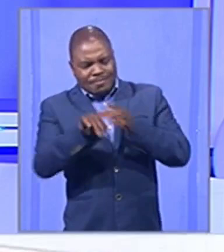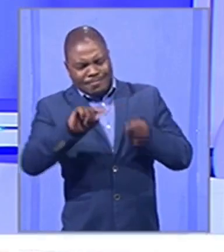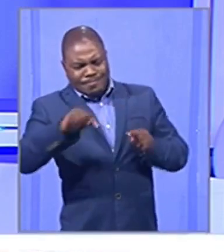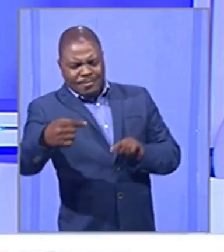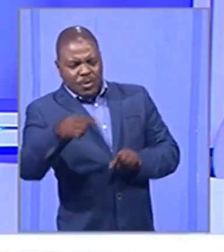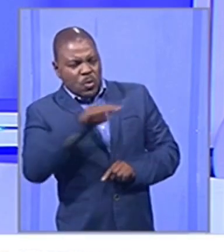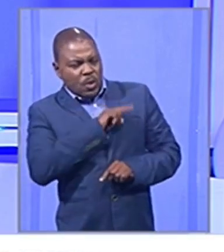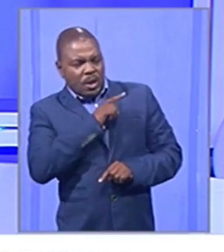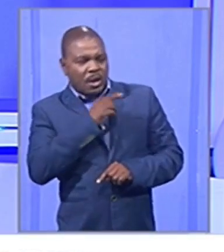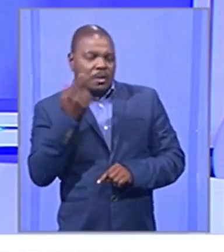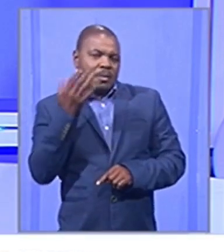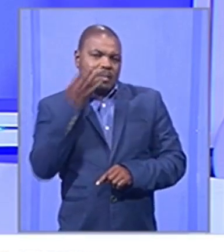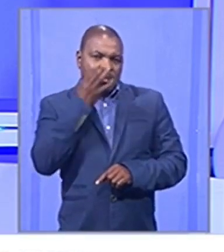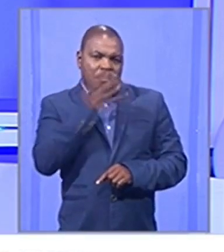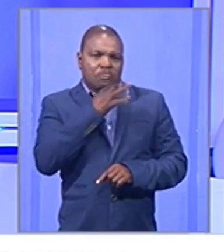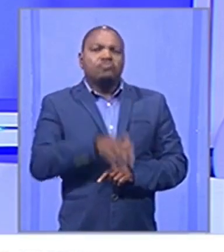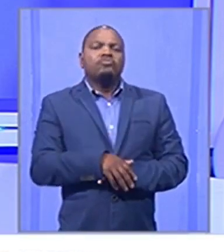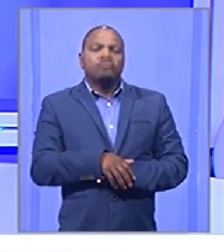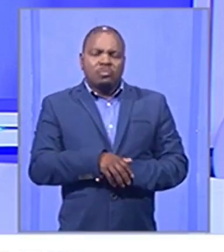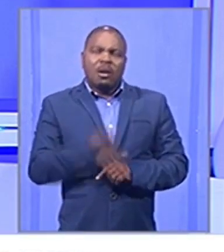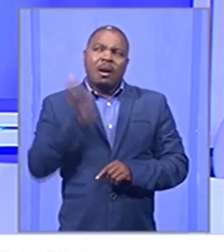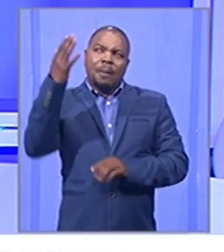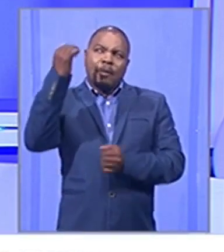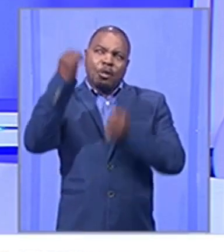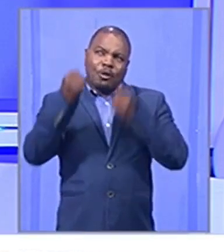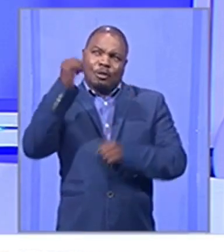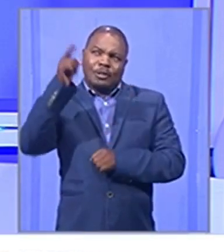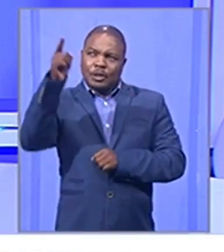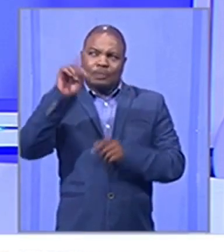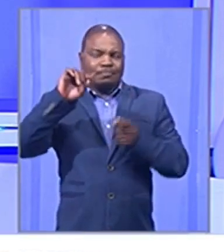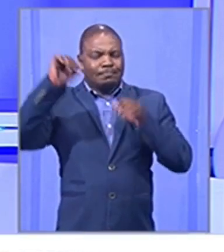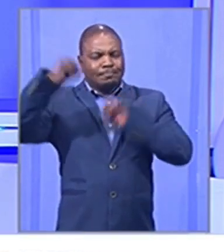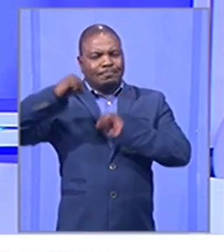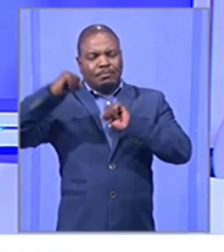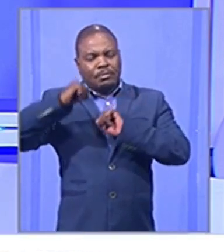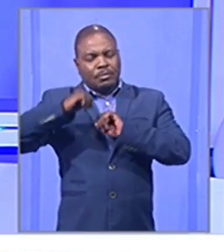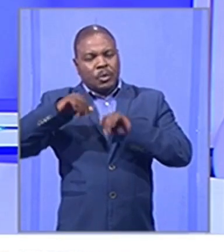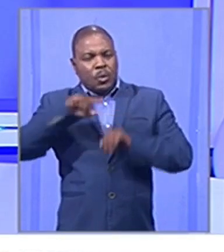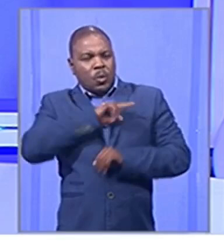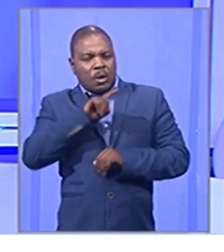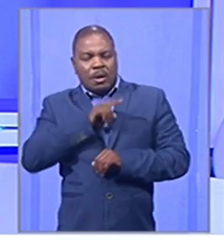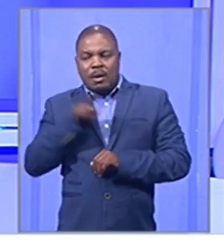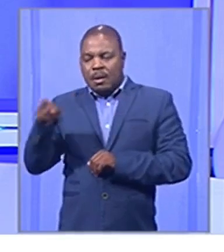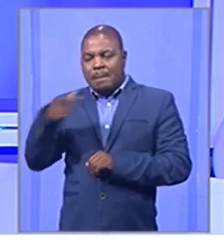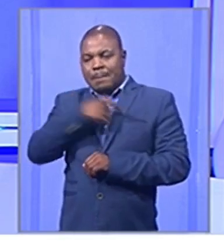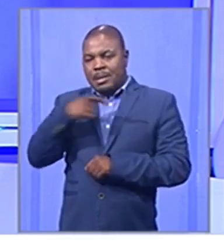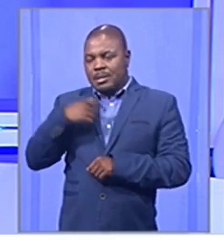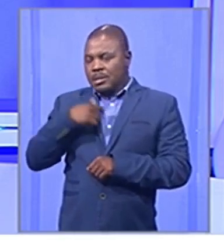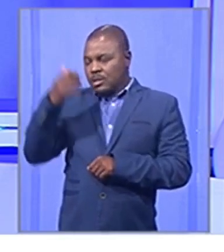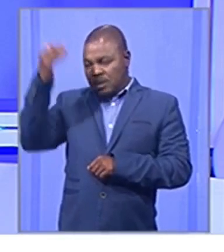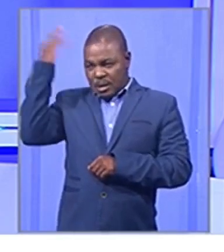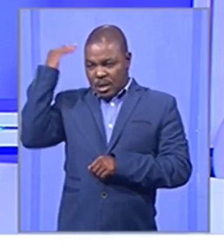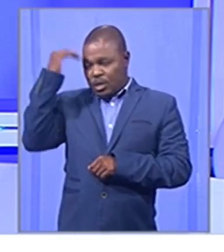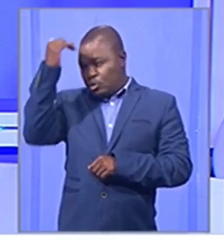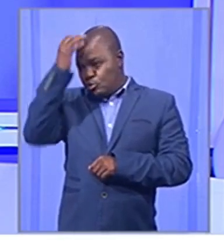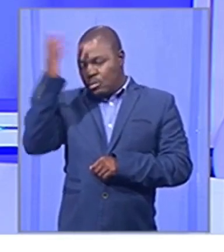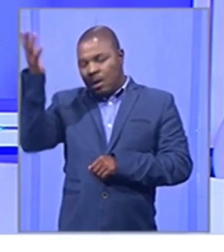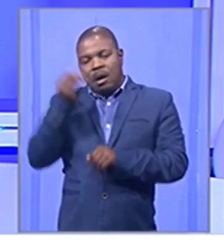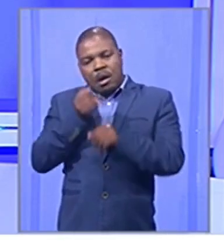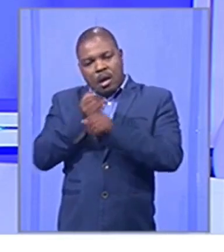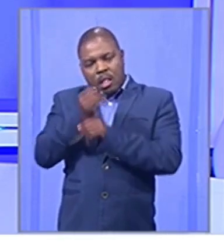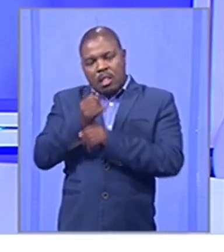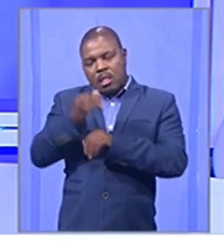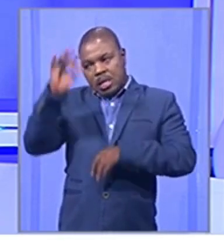go ikuela kgatlhanong le tshwetso ya kgotlatshekelo ya boikuelo ka ga go gololwa ka parole ya kalafi ga moporesidente wa pele Jacob